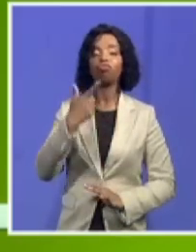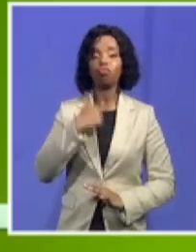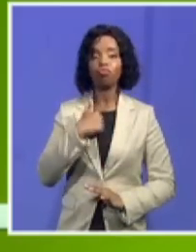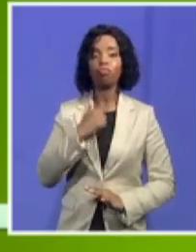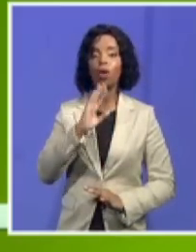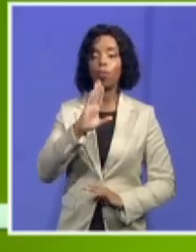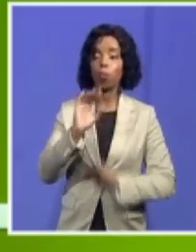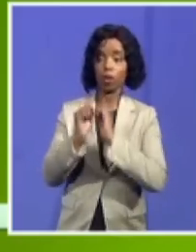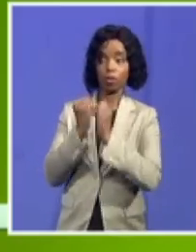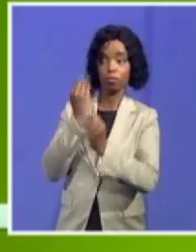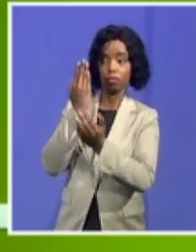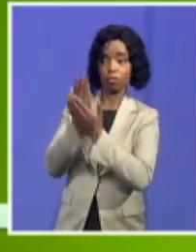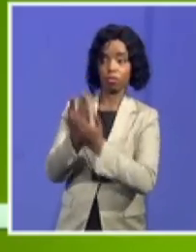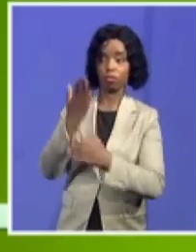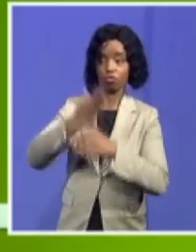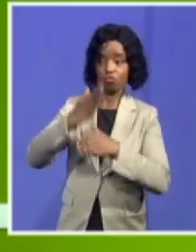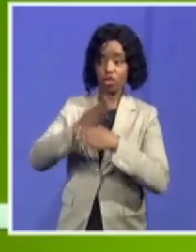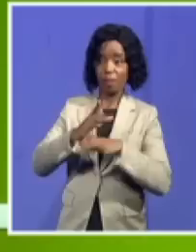of truck.